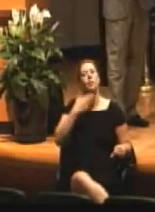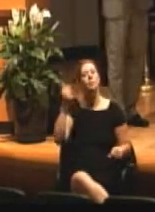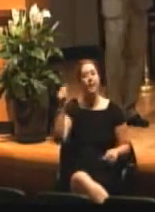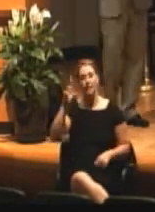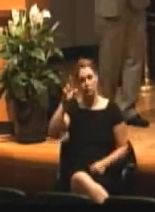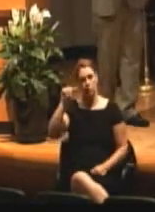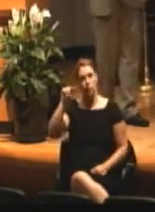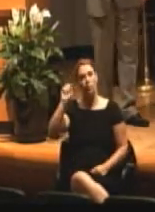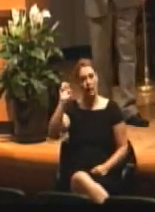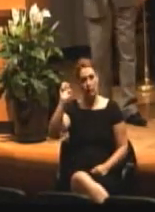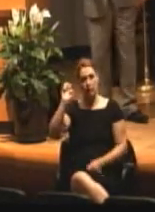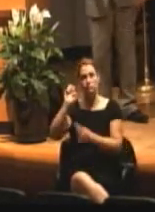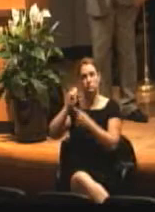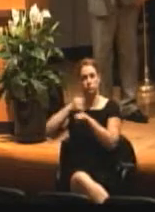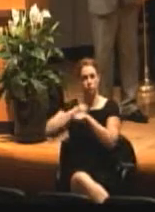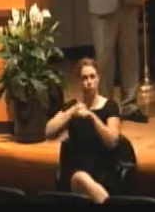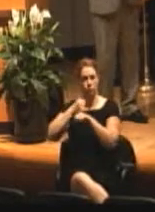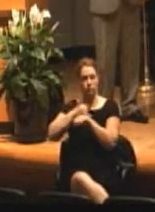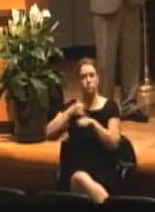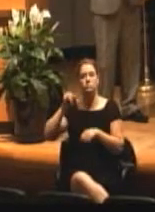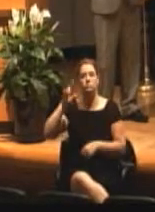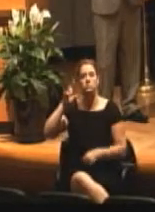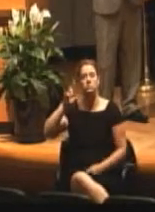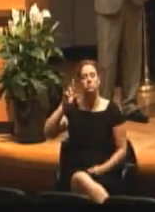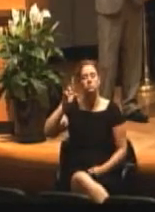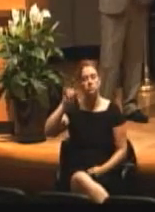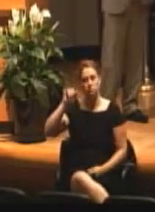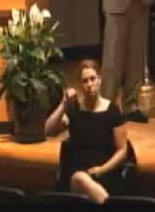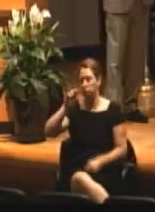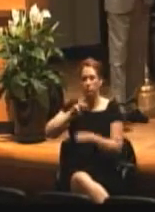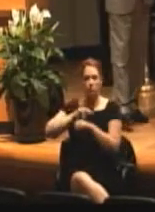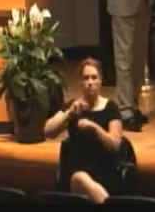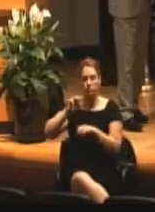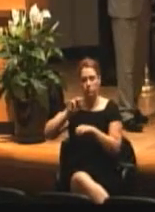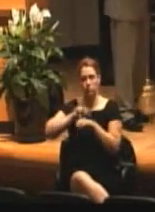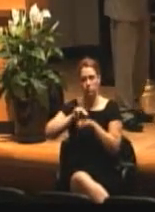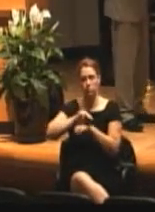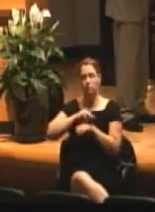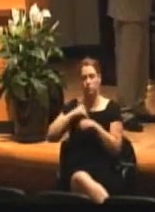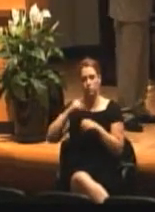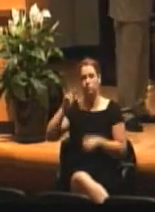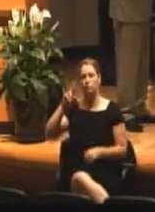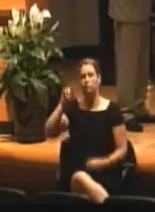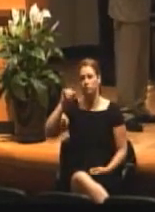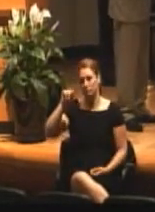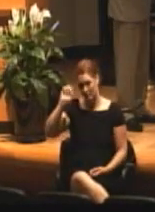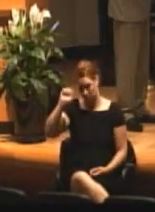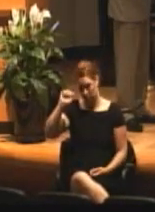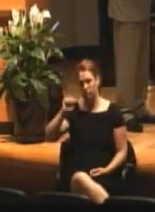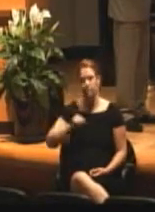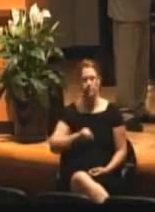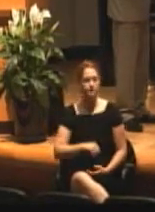available, and you're also then gonna get no PMI, the best terms that are available for that loan.